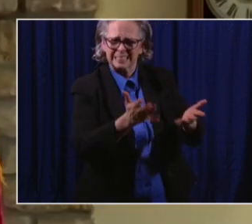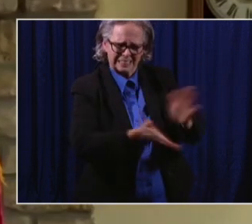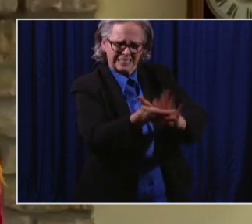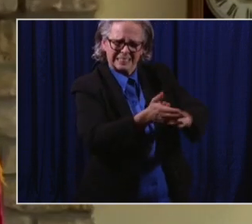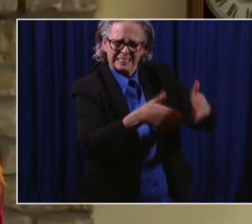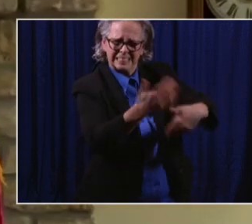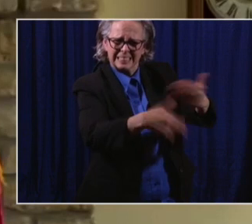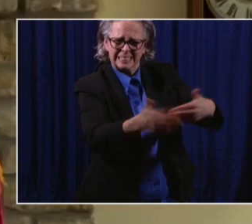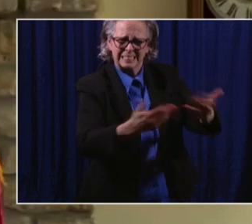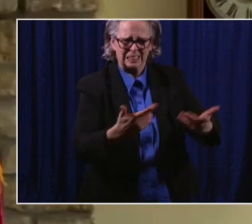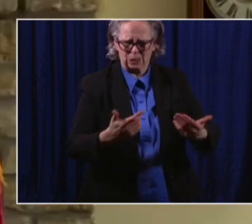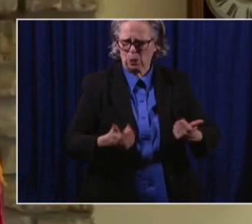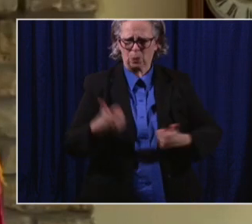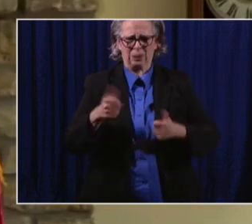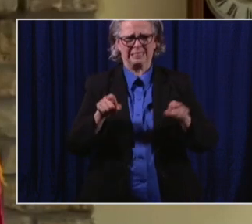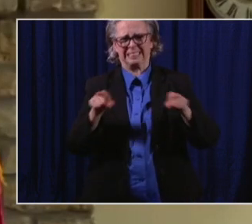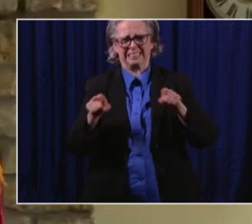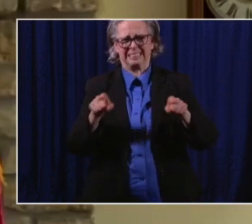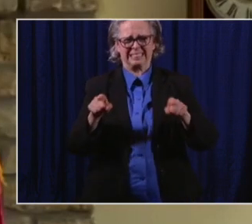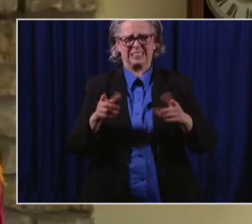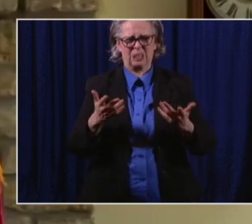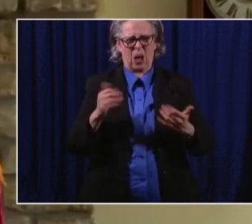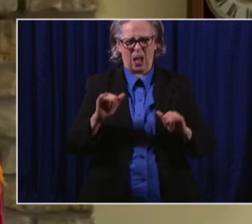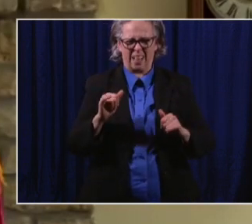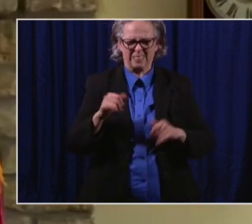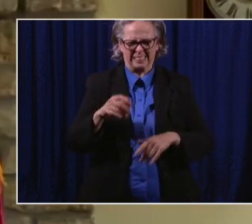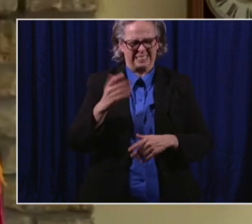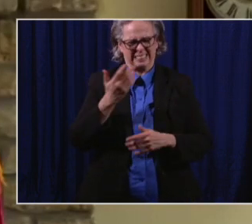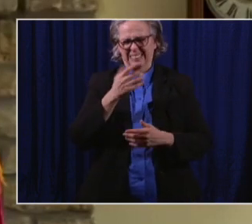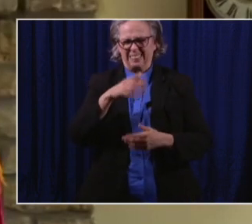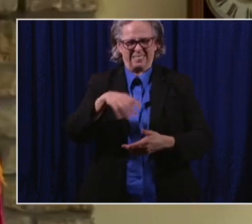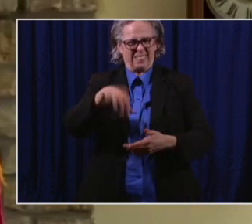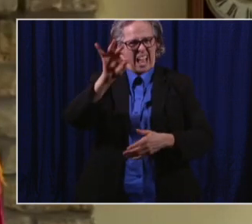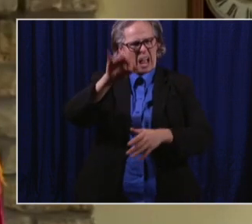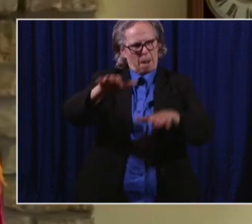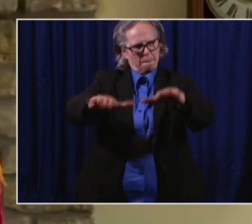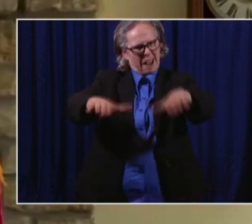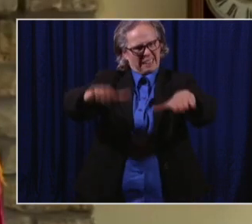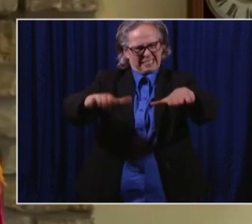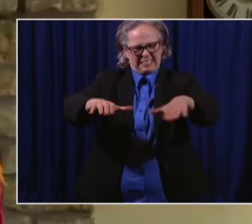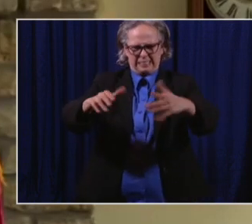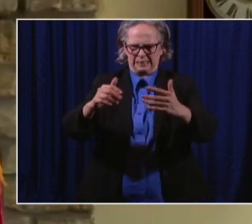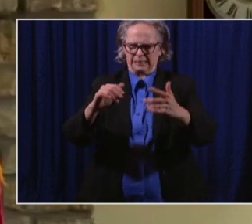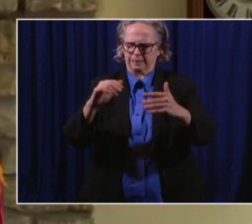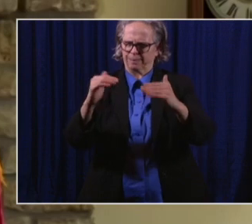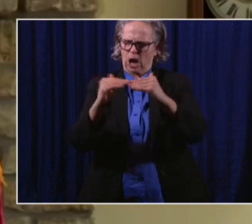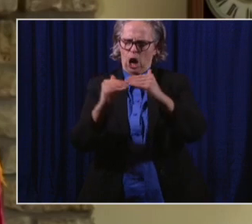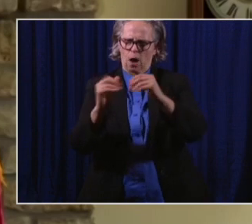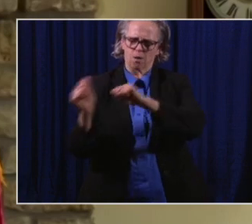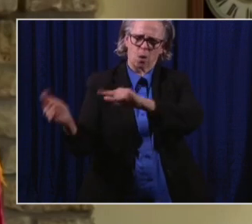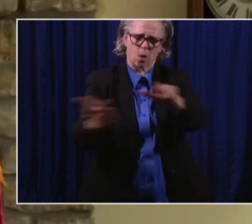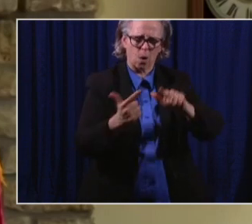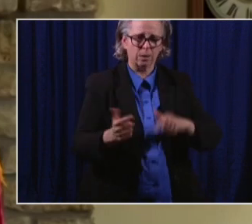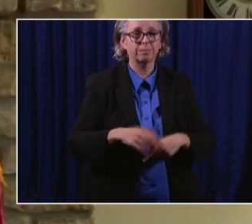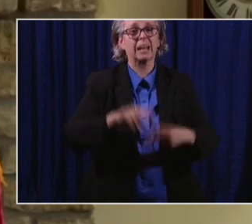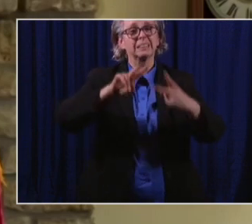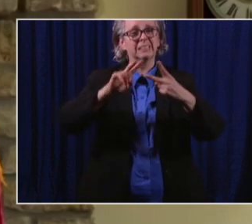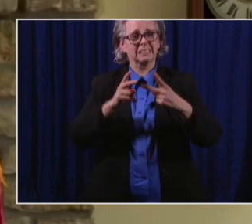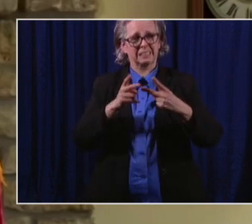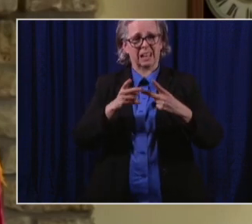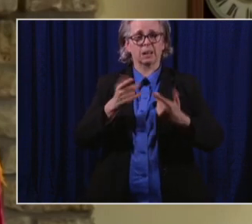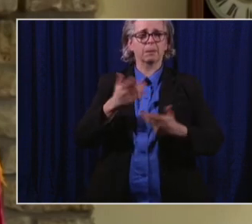so, that's what we're trying to balance. As far as the Bengals and the